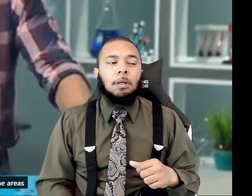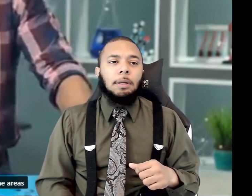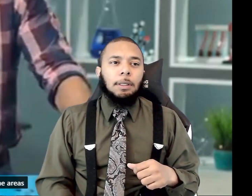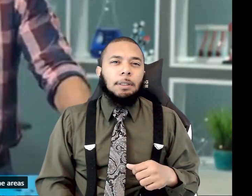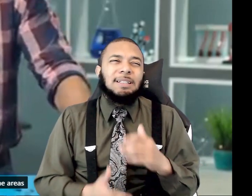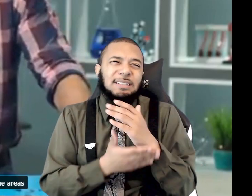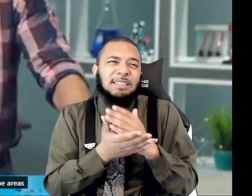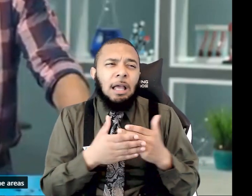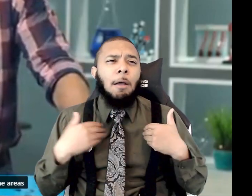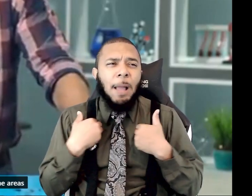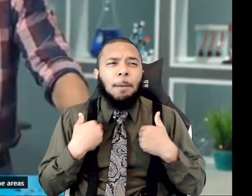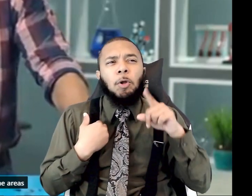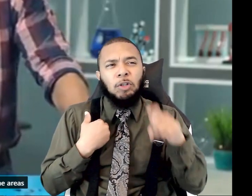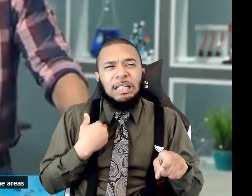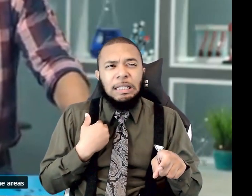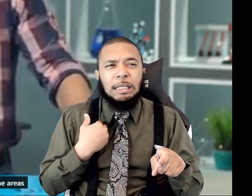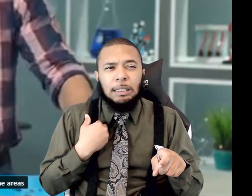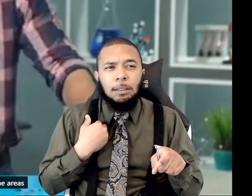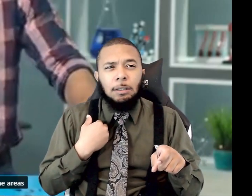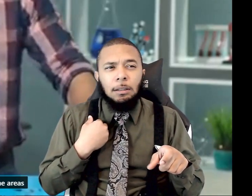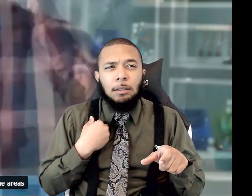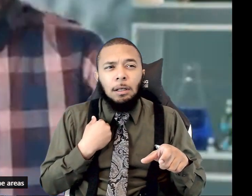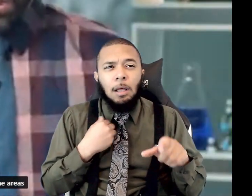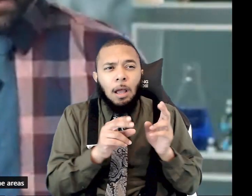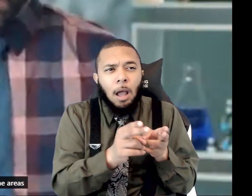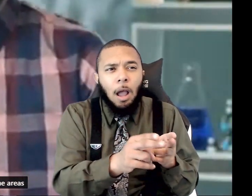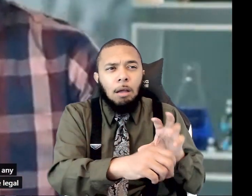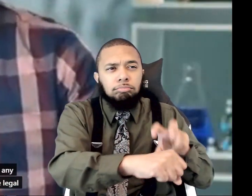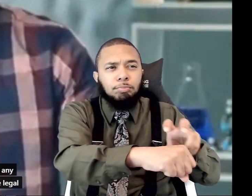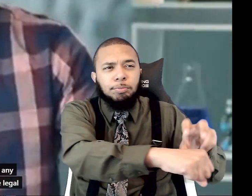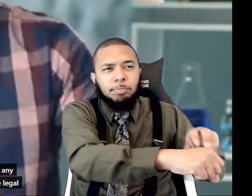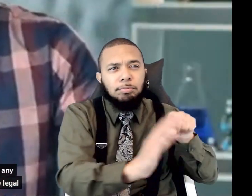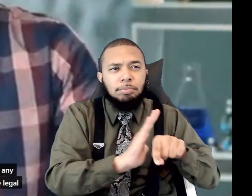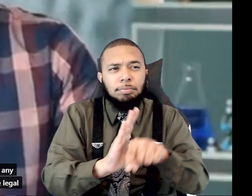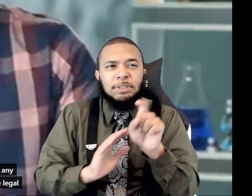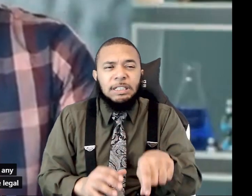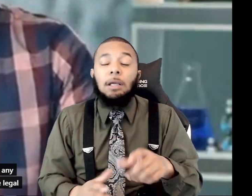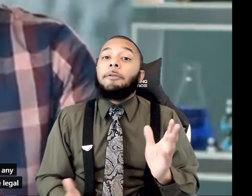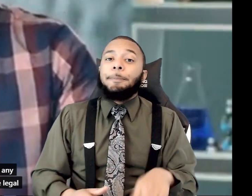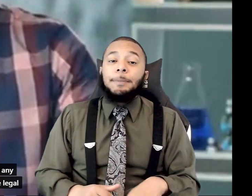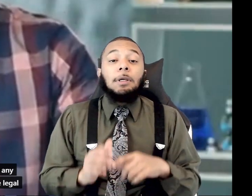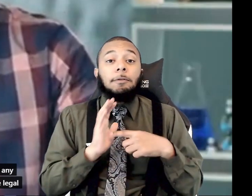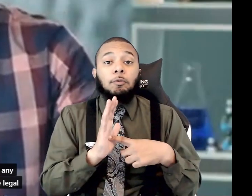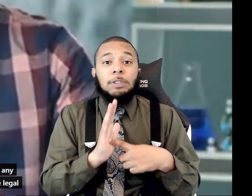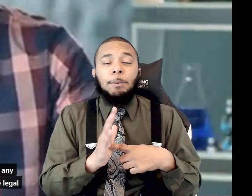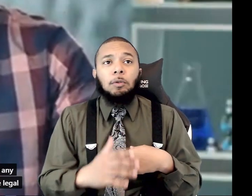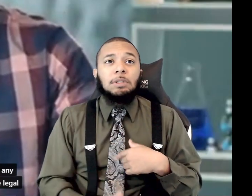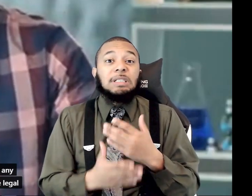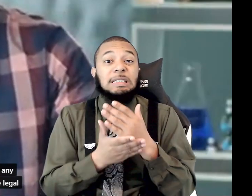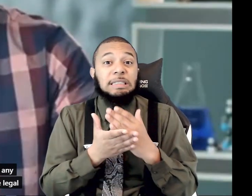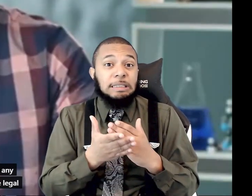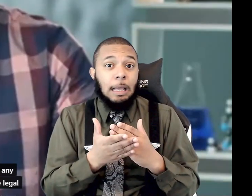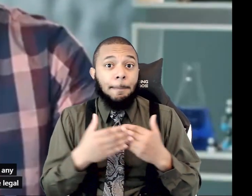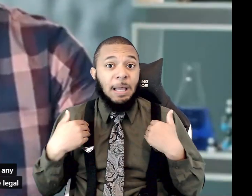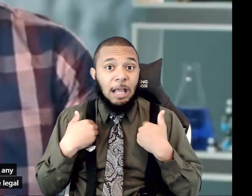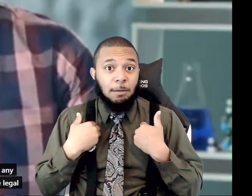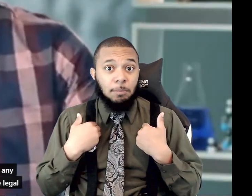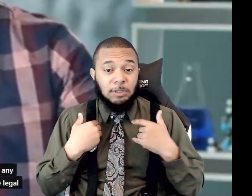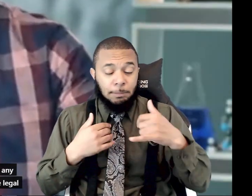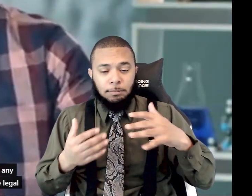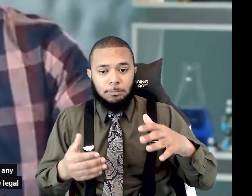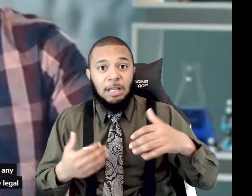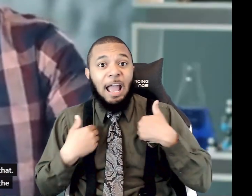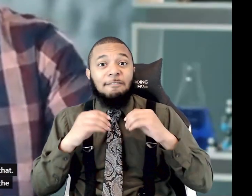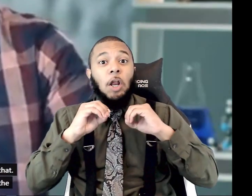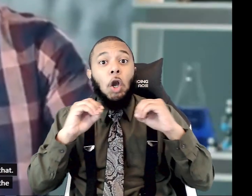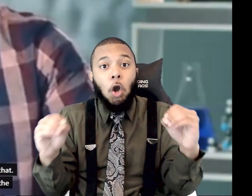Some species need to be hunted because, for example, in some areas you have animals that don't have any natural predators, and so you